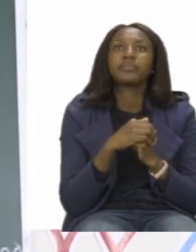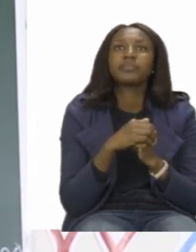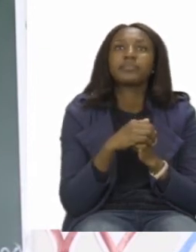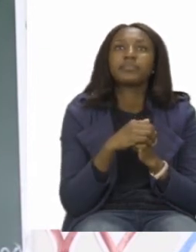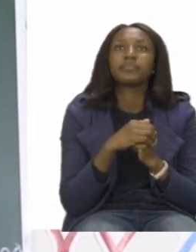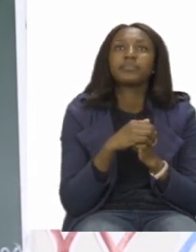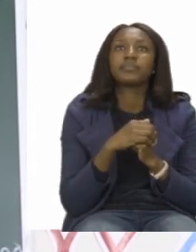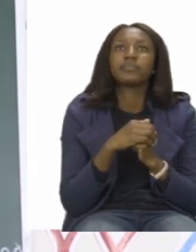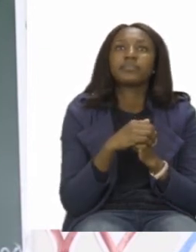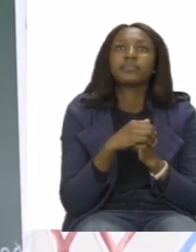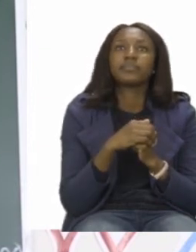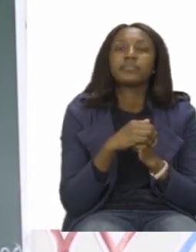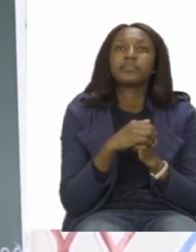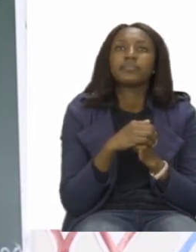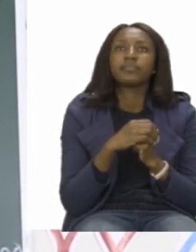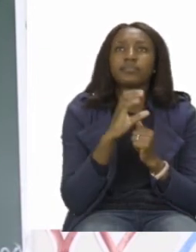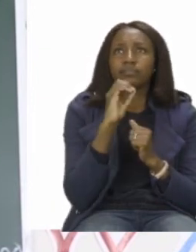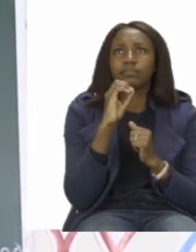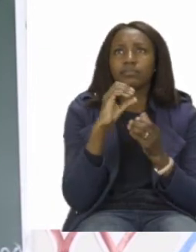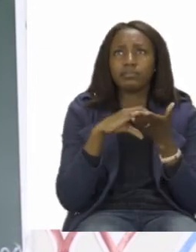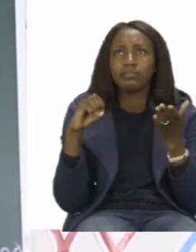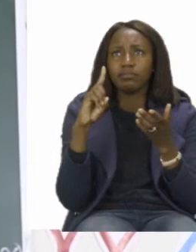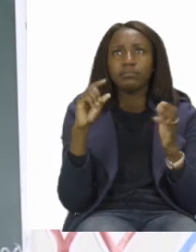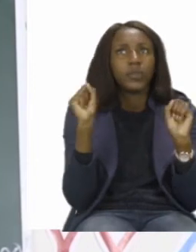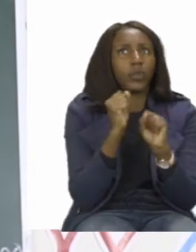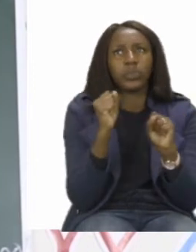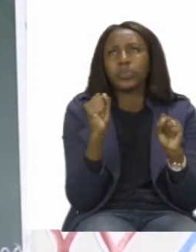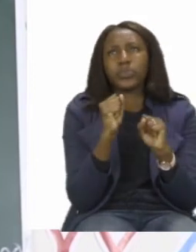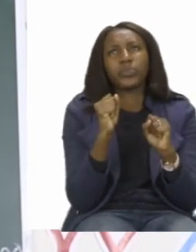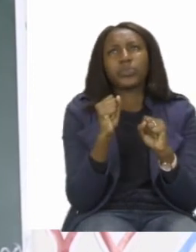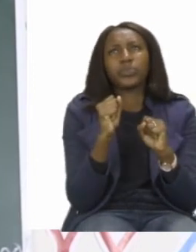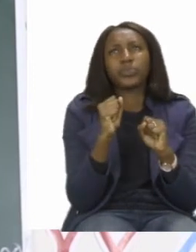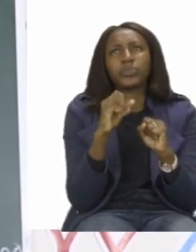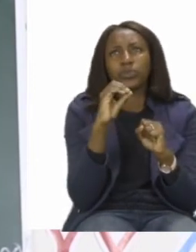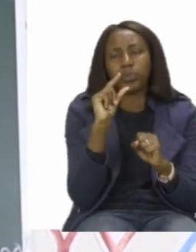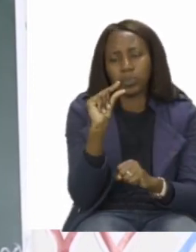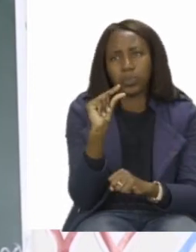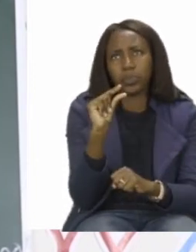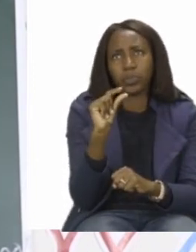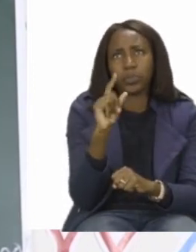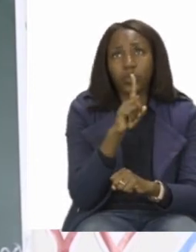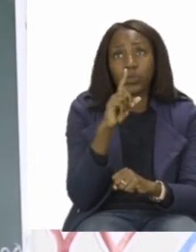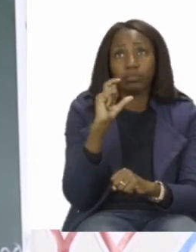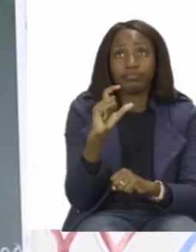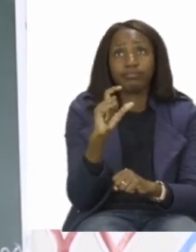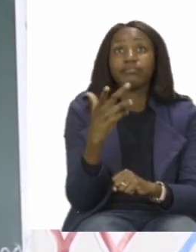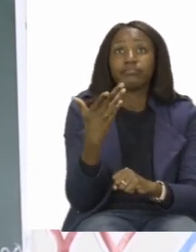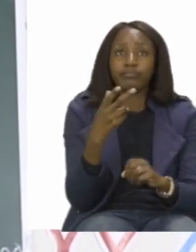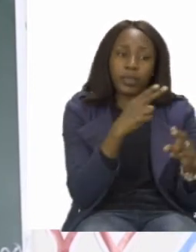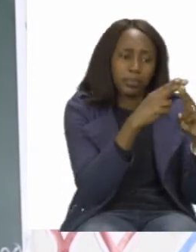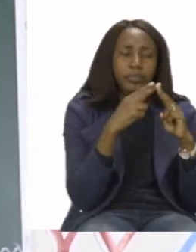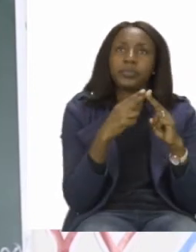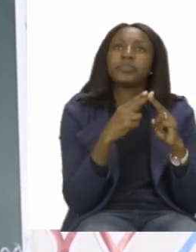So 0 minus 1, can we do that? Unfortunately not. So we have to go